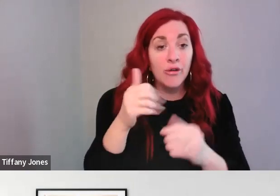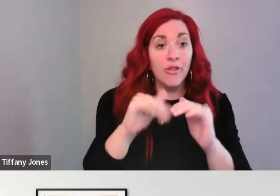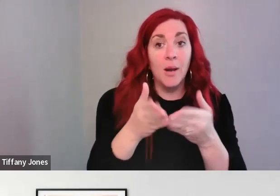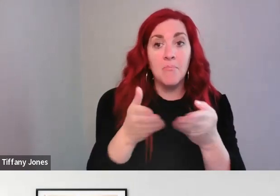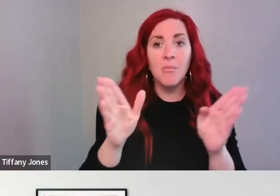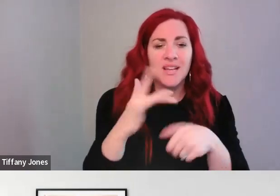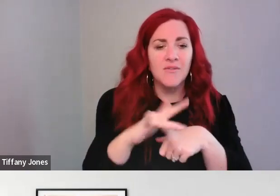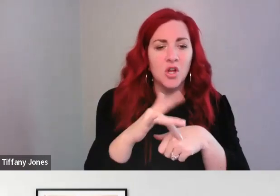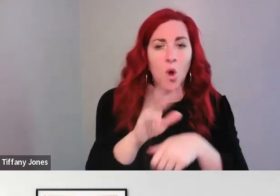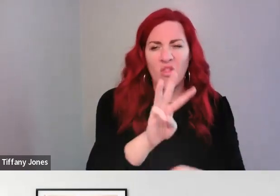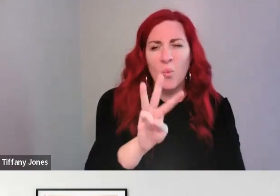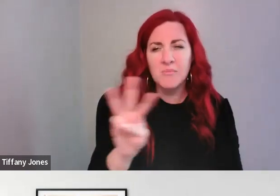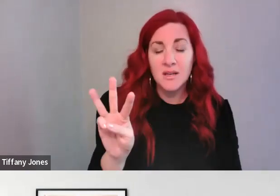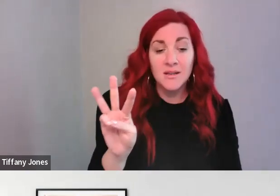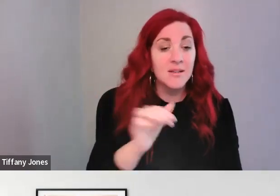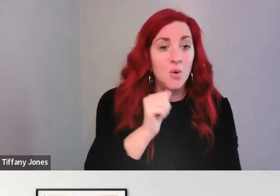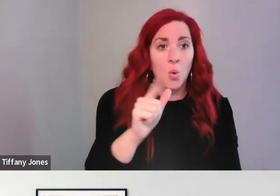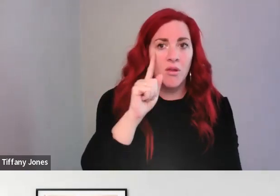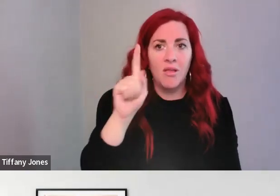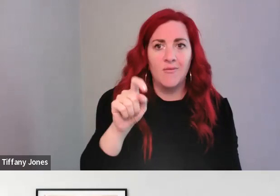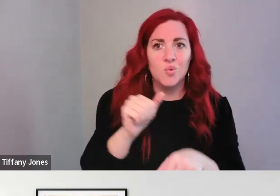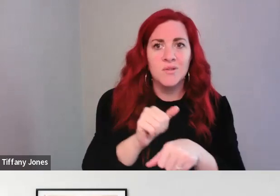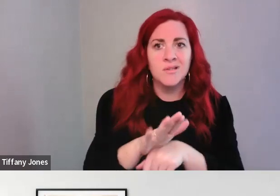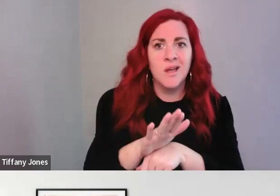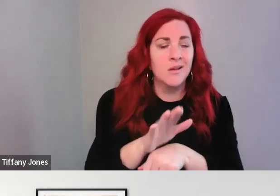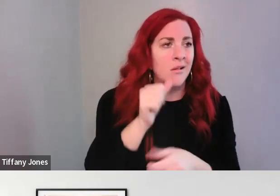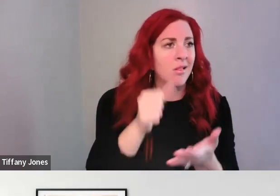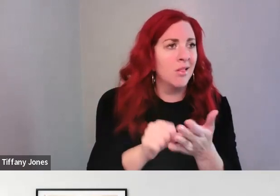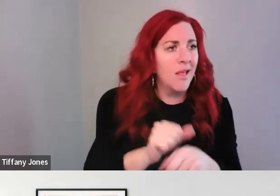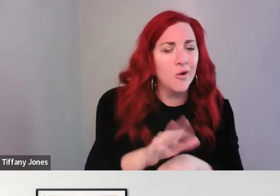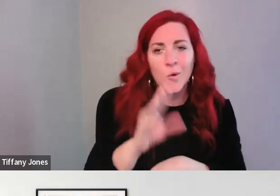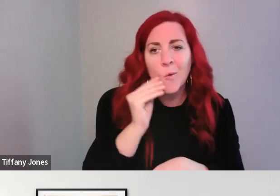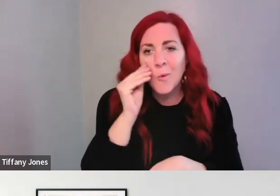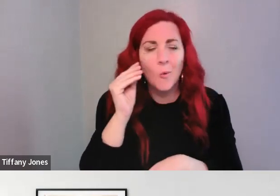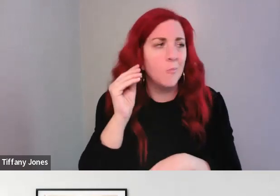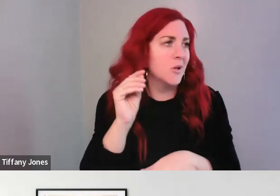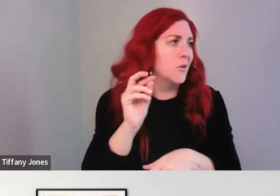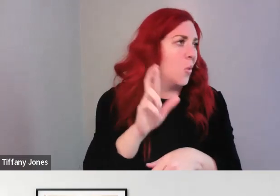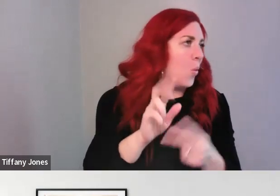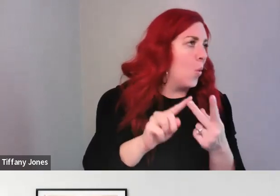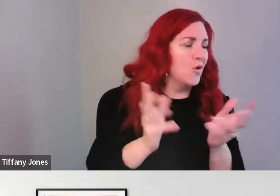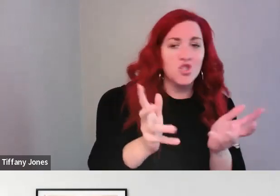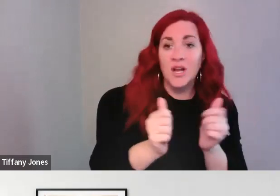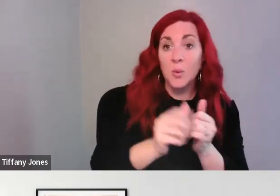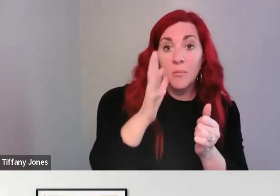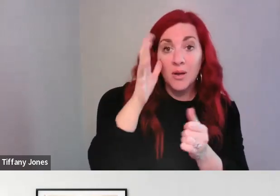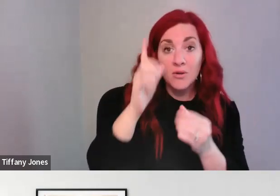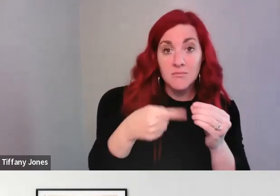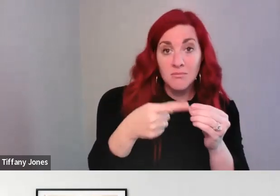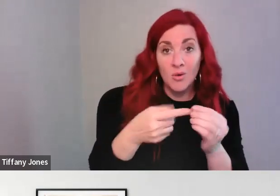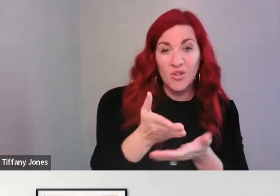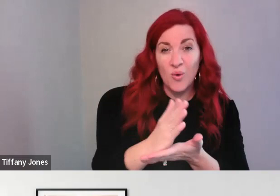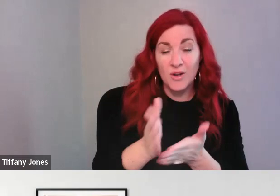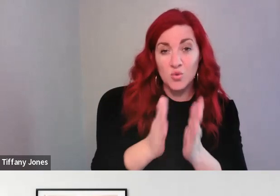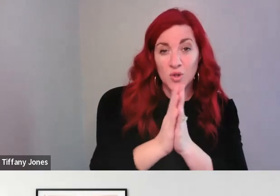the website. I don't think they need to be sending letters home or talking to parents about their right to